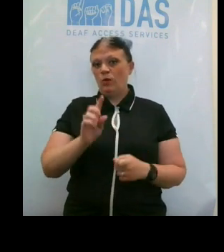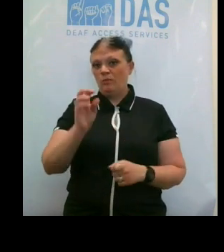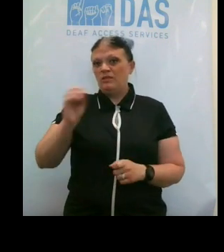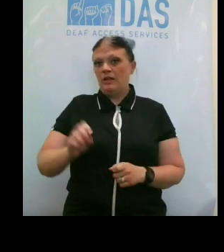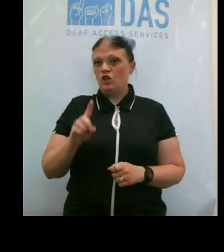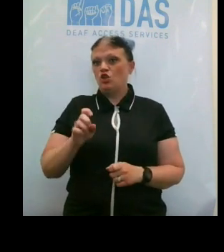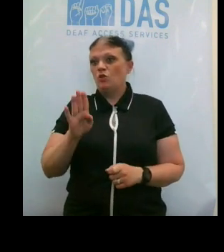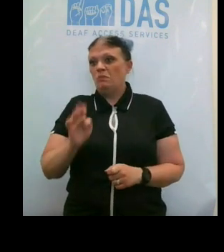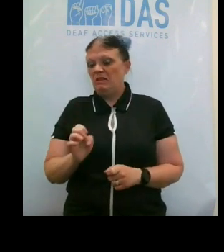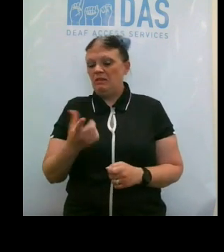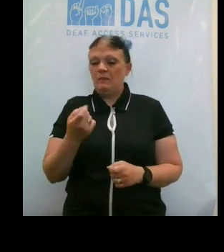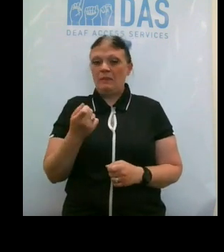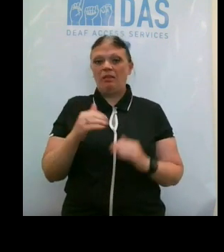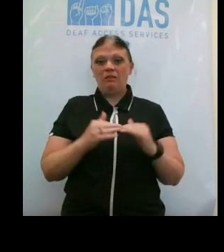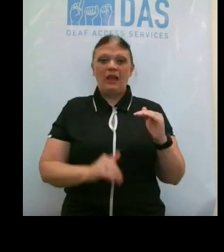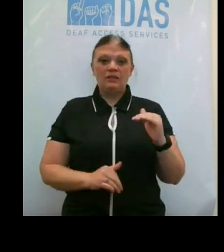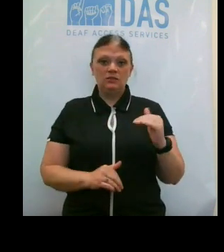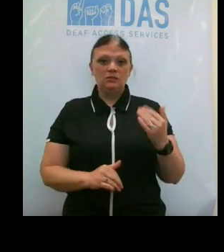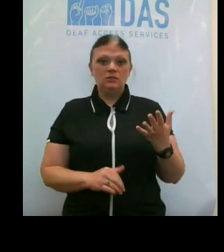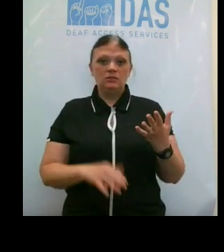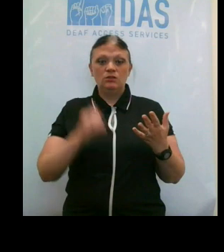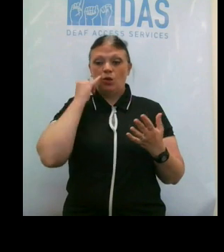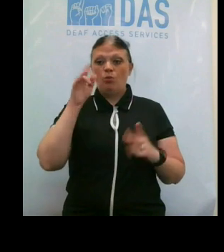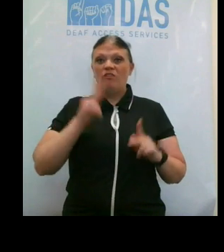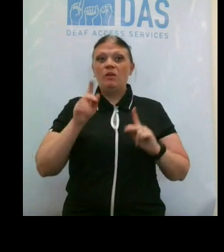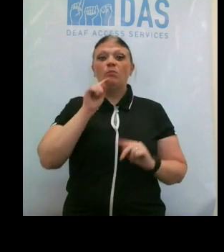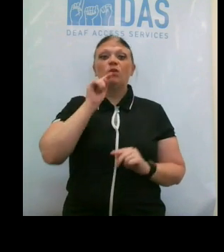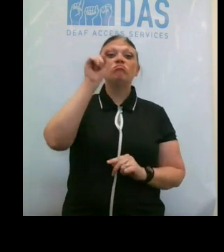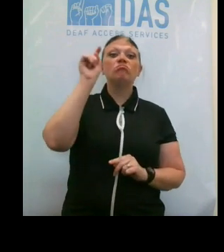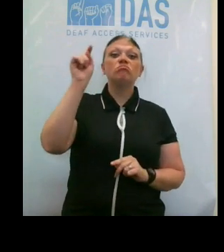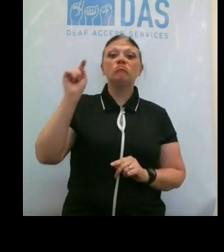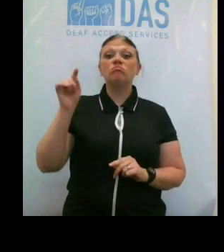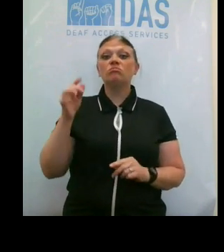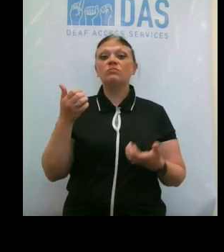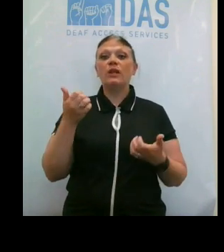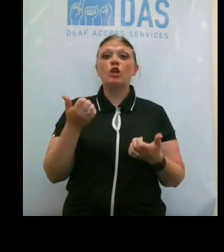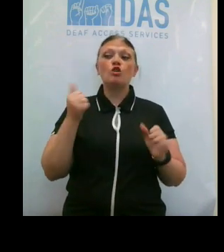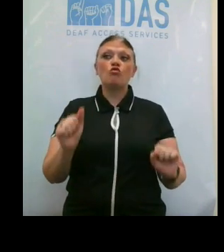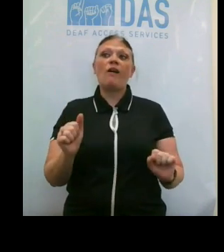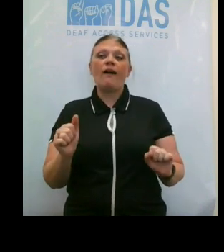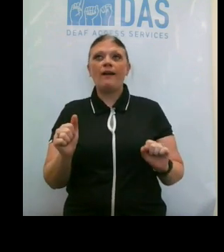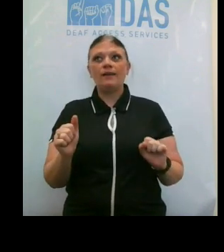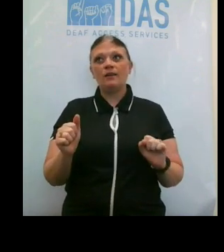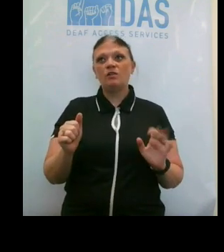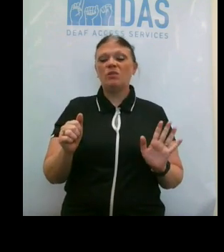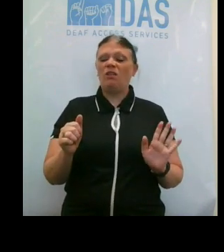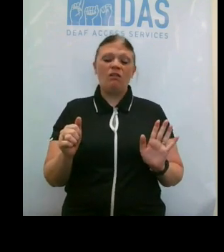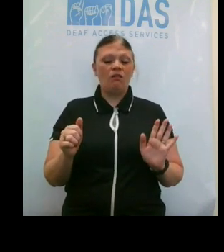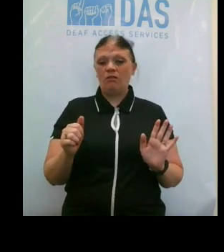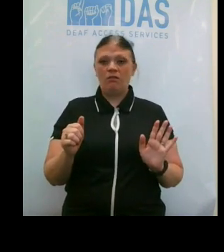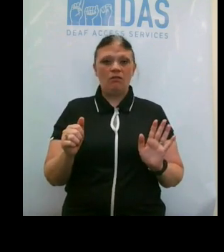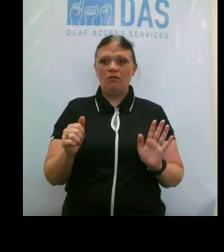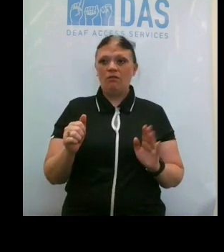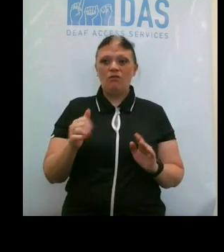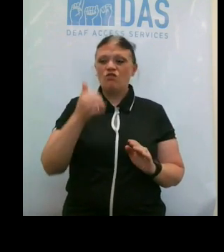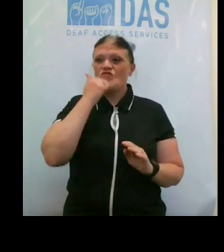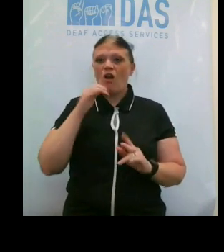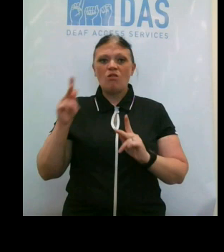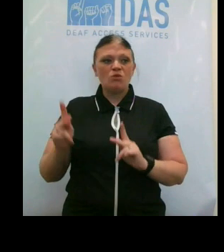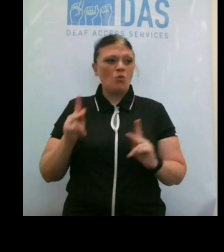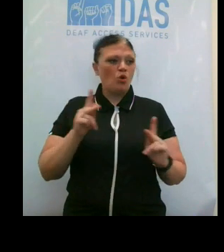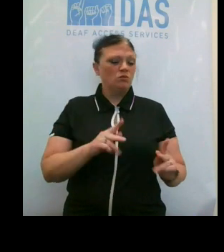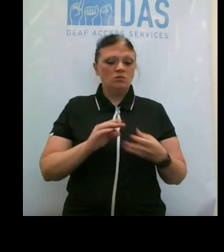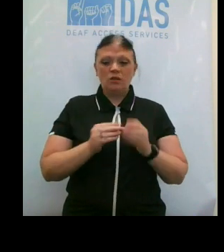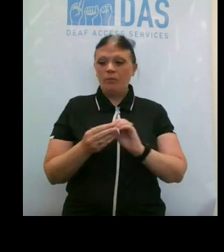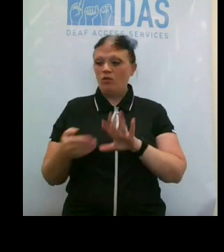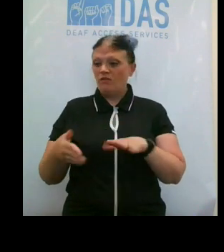fact it's a little less. So if there are people out there who are trying to make hay saying that there's been a disproportionate number of deaths in the city of